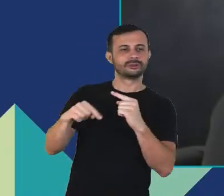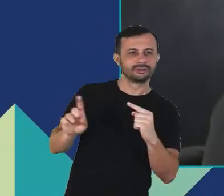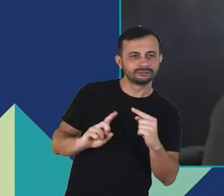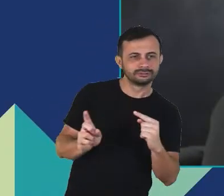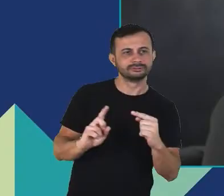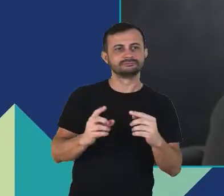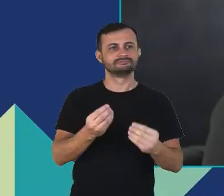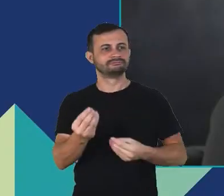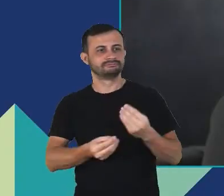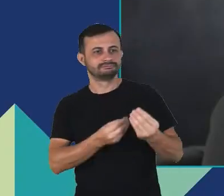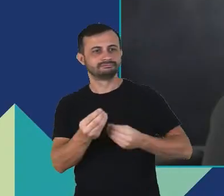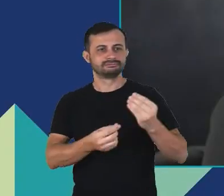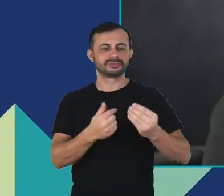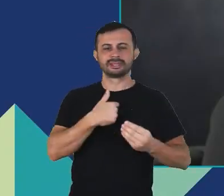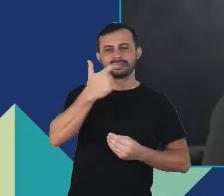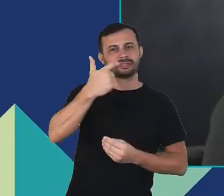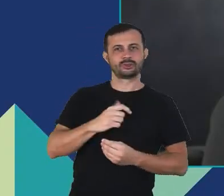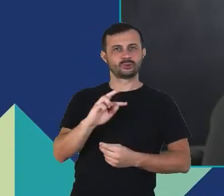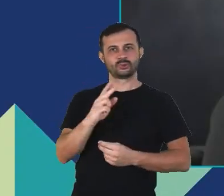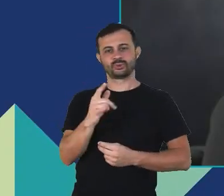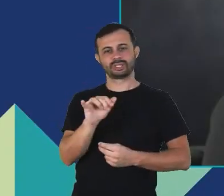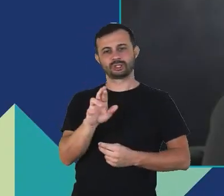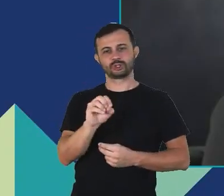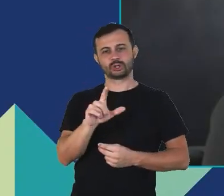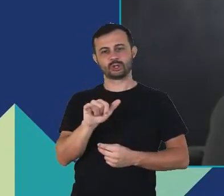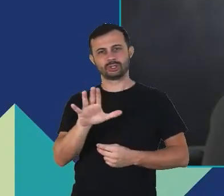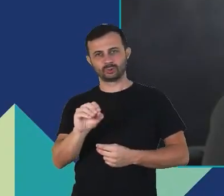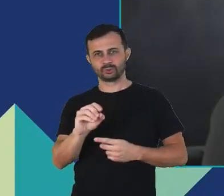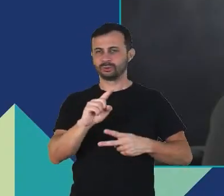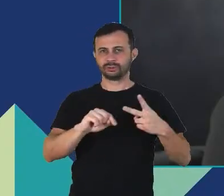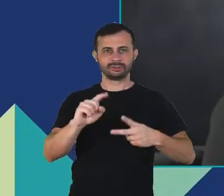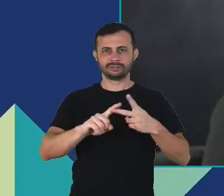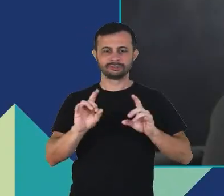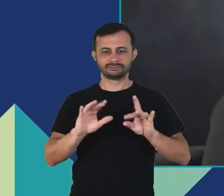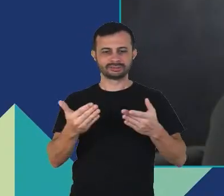I'm not a climate change specialist, but what I have seen and evaluated,